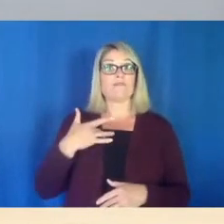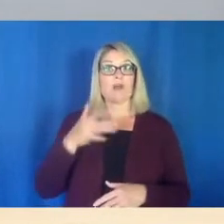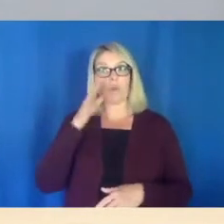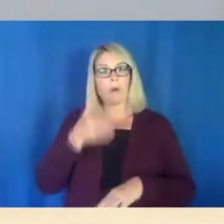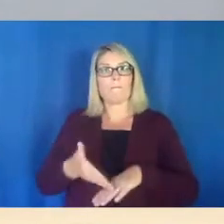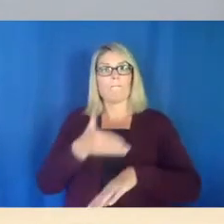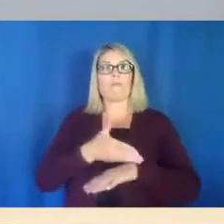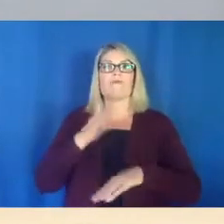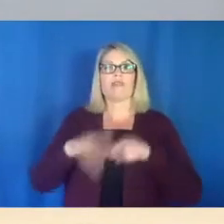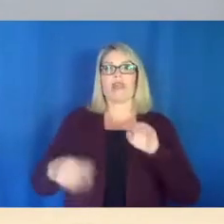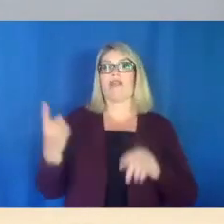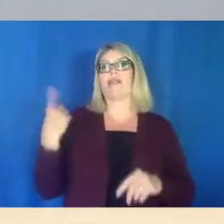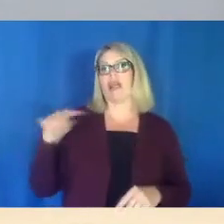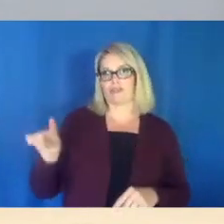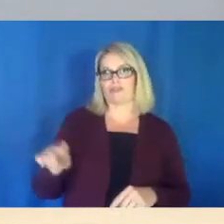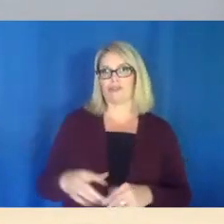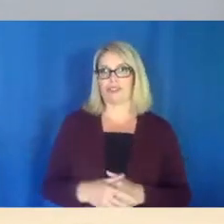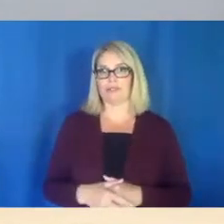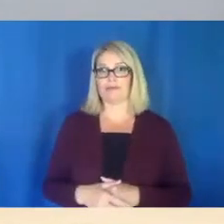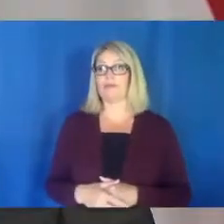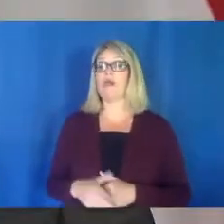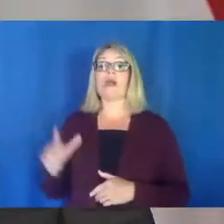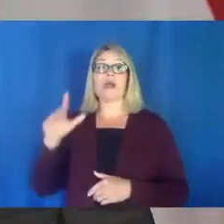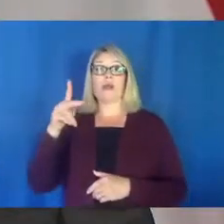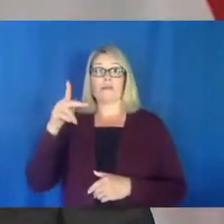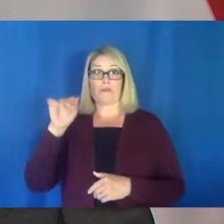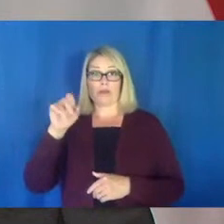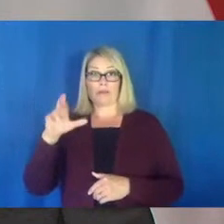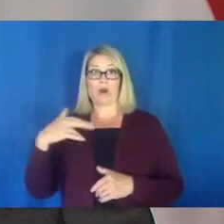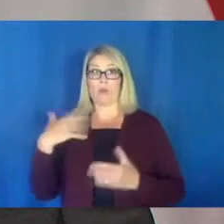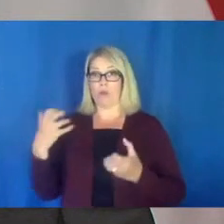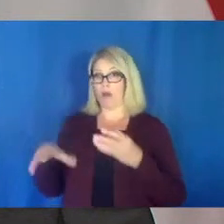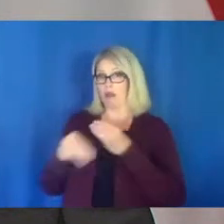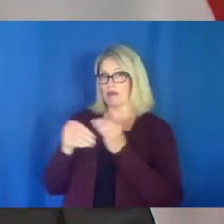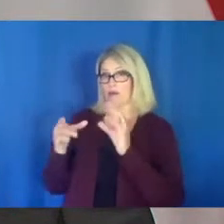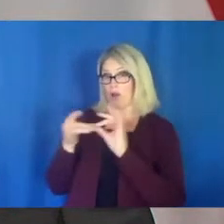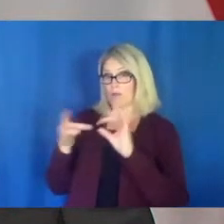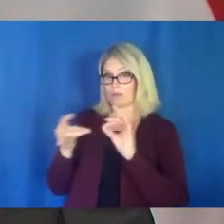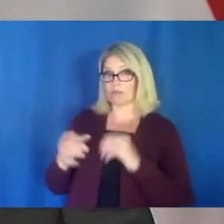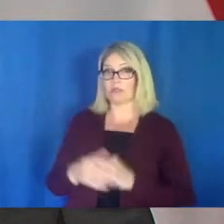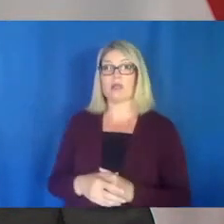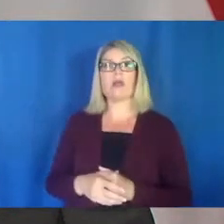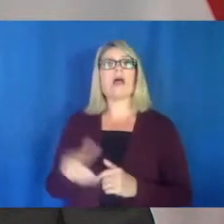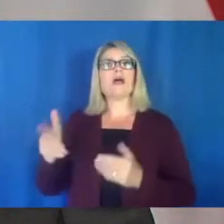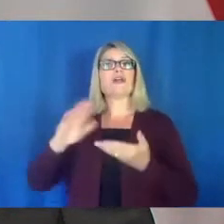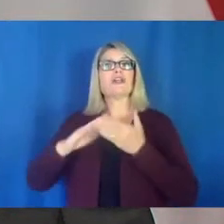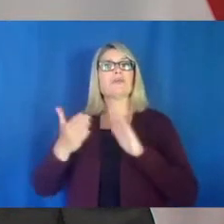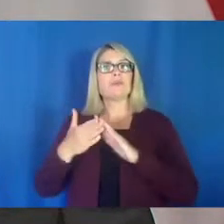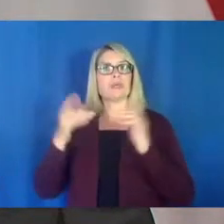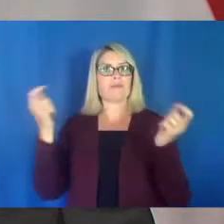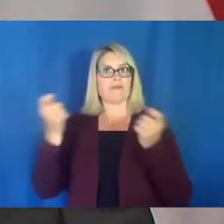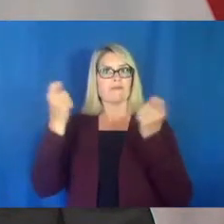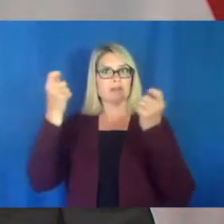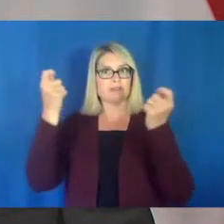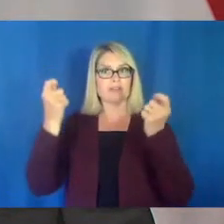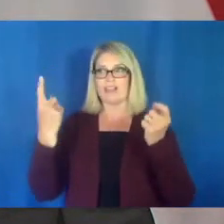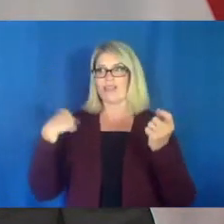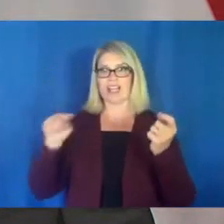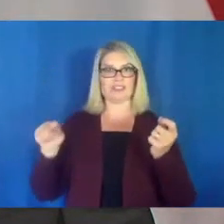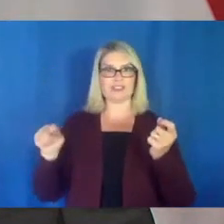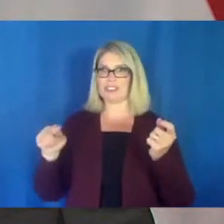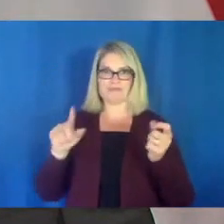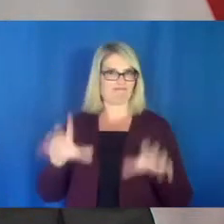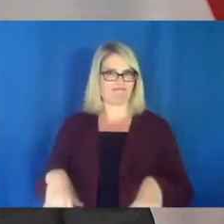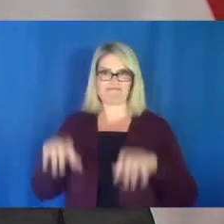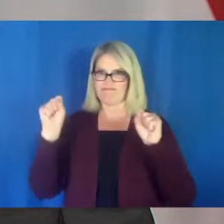And I don't know. Yeah, if you I would just add that I think many of our community festivals were not held last year. I think a lot